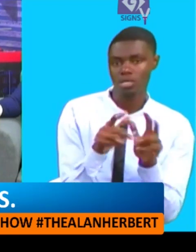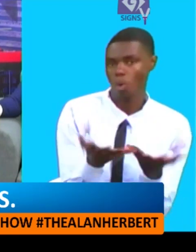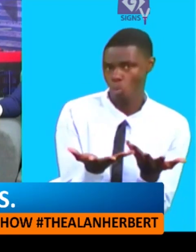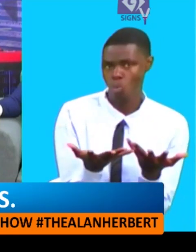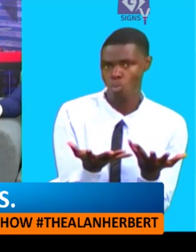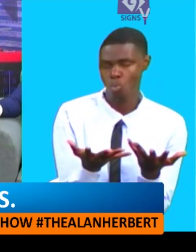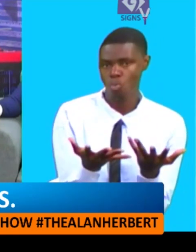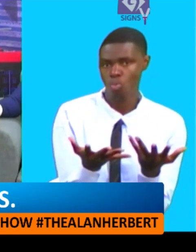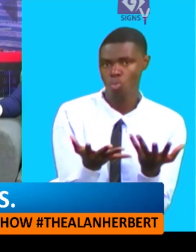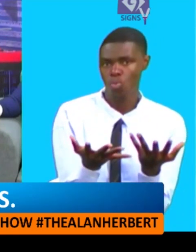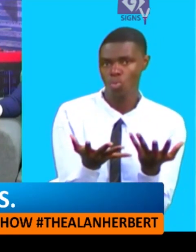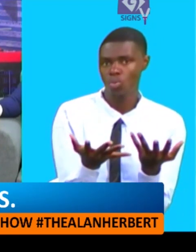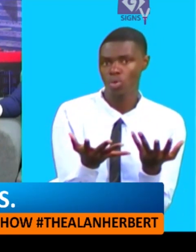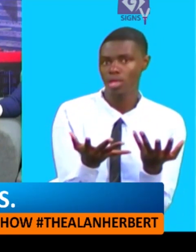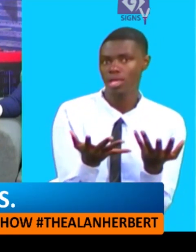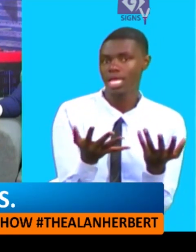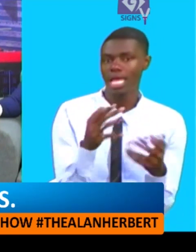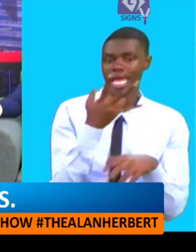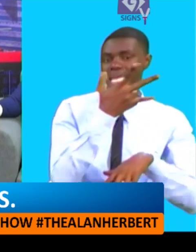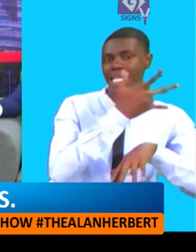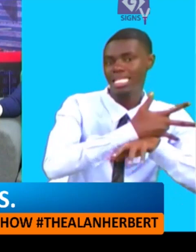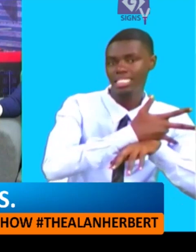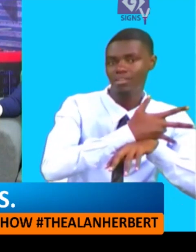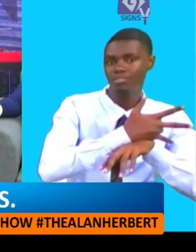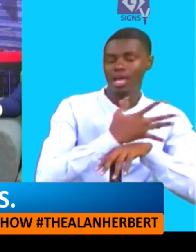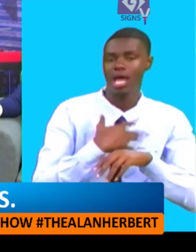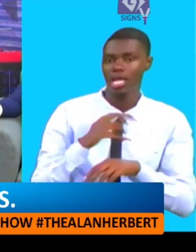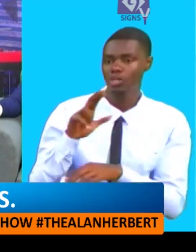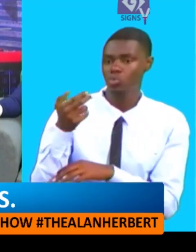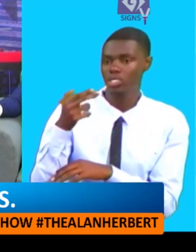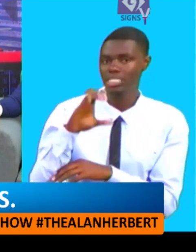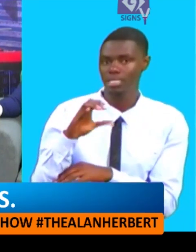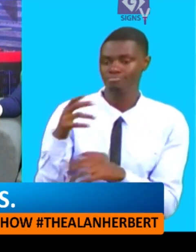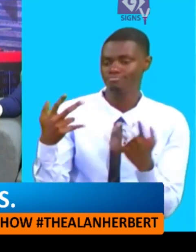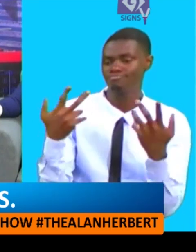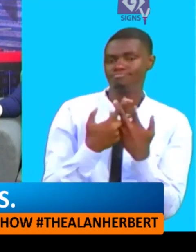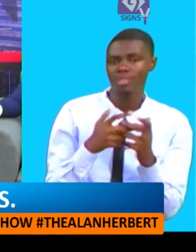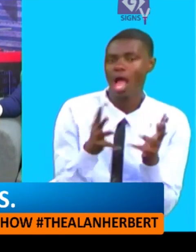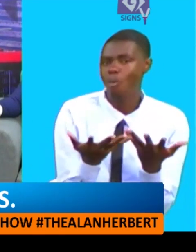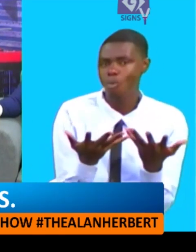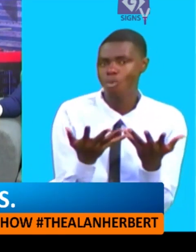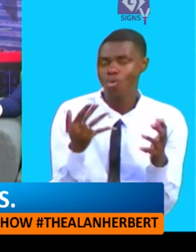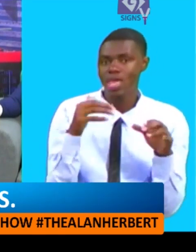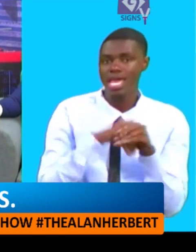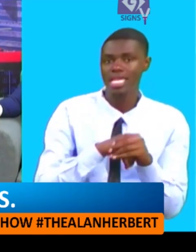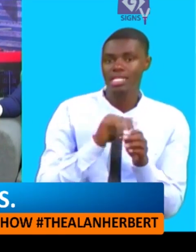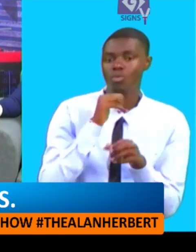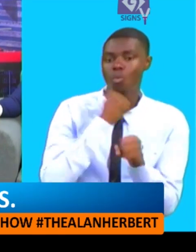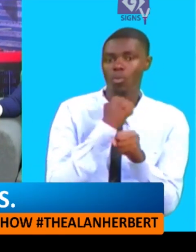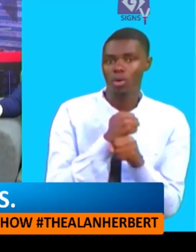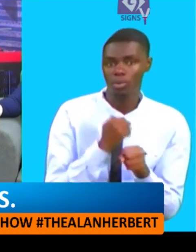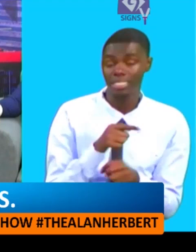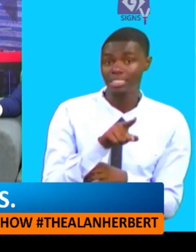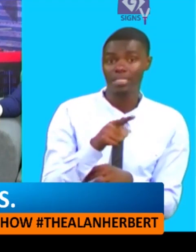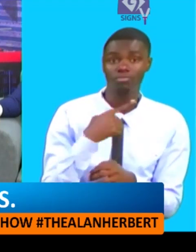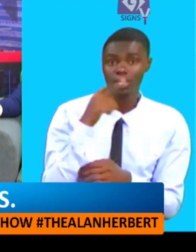they? How is the NHIF working to marry the UHC within its ecosystem? Just as you